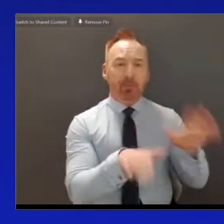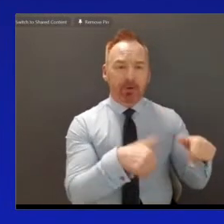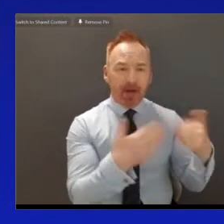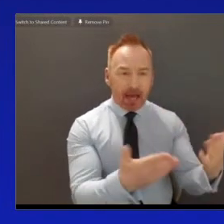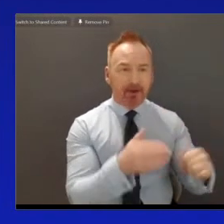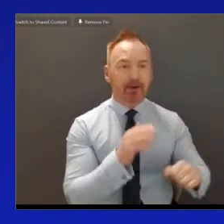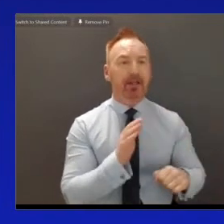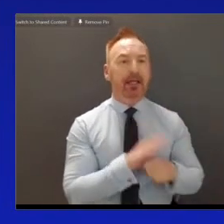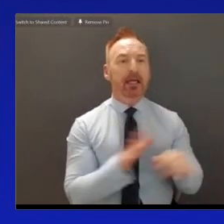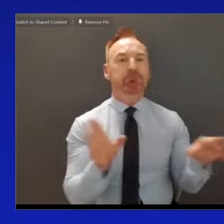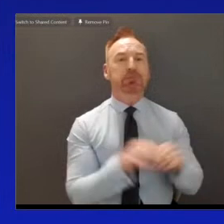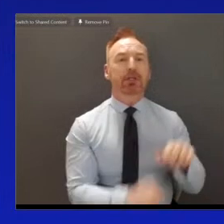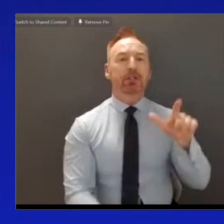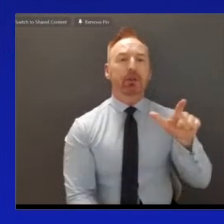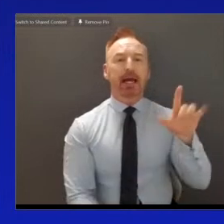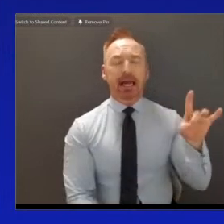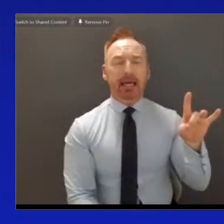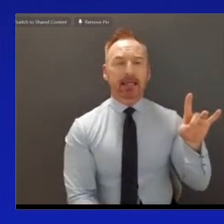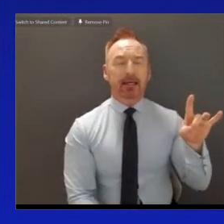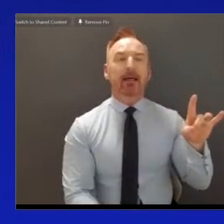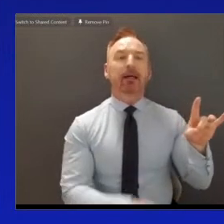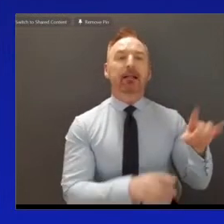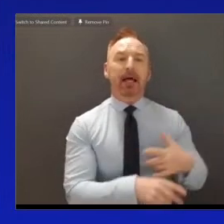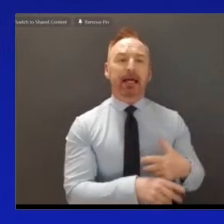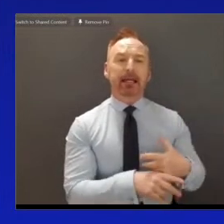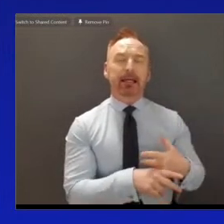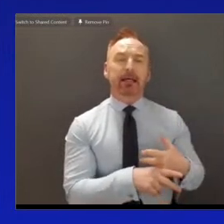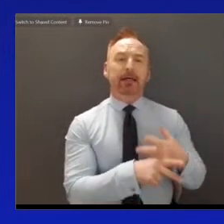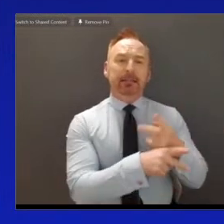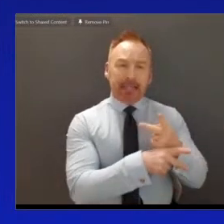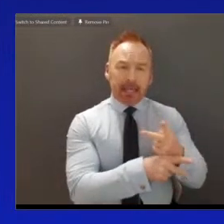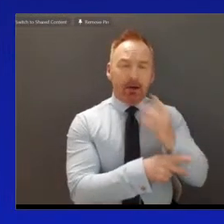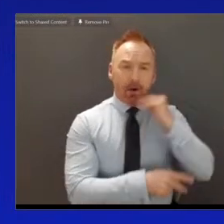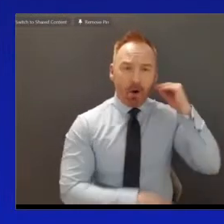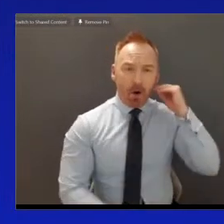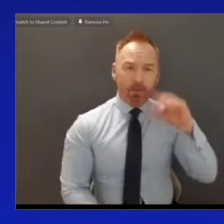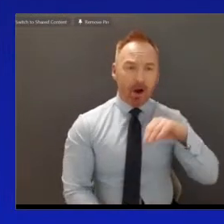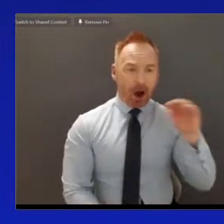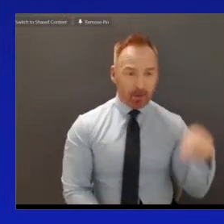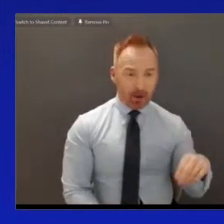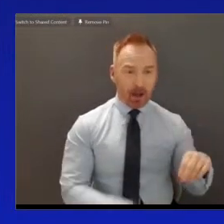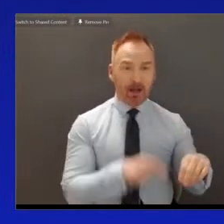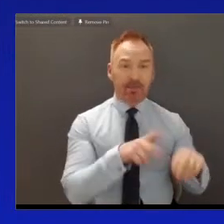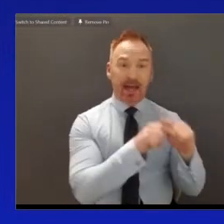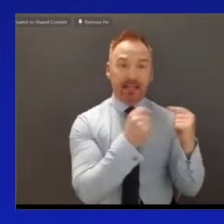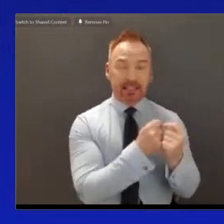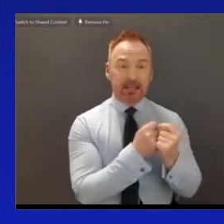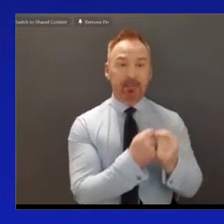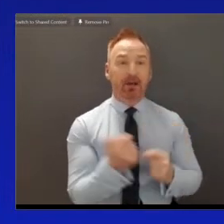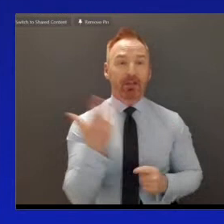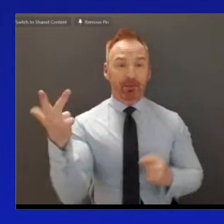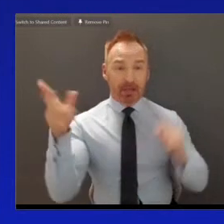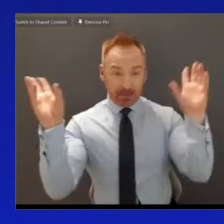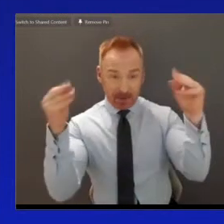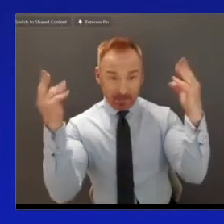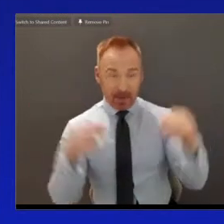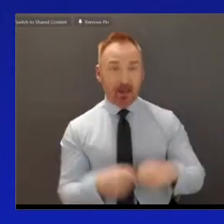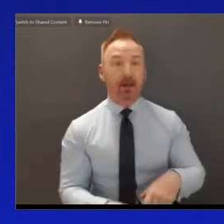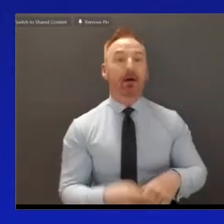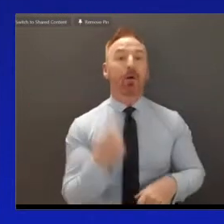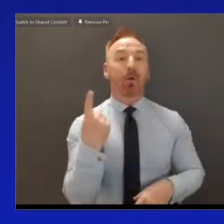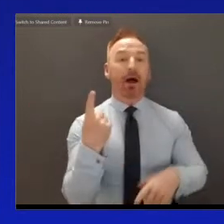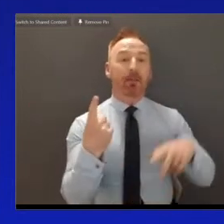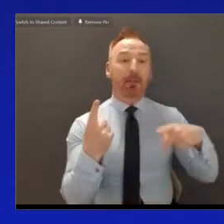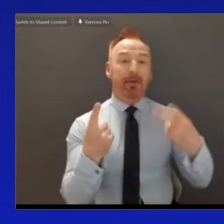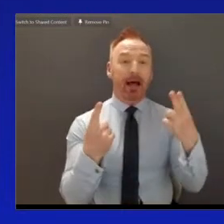in Ottawa. Each vaccination team consists of 3 paramedics, 1 public health nurse, and 1 OPH